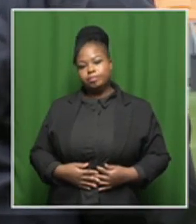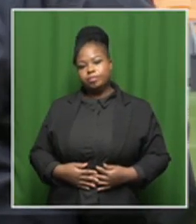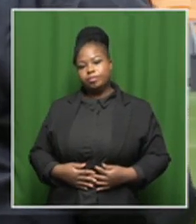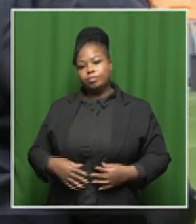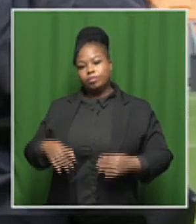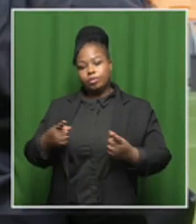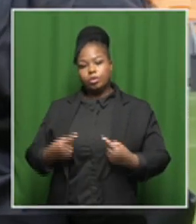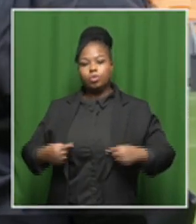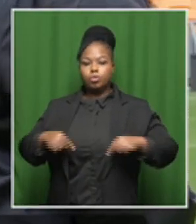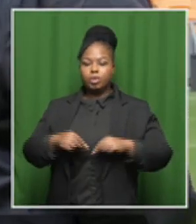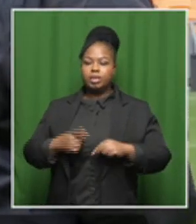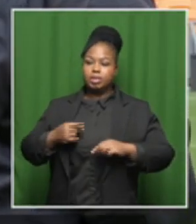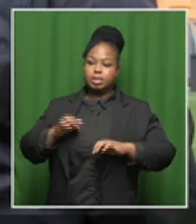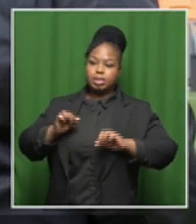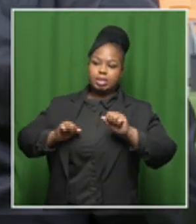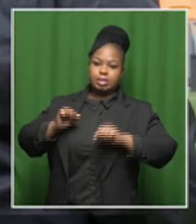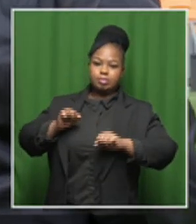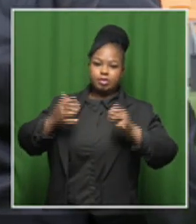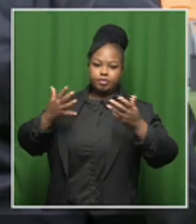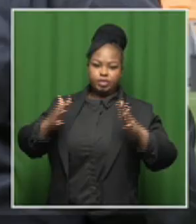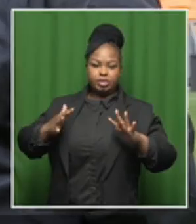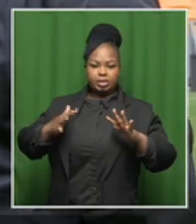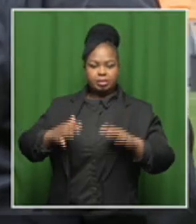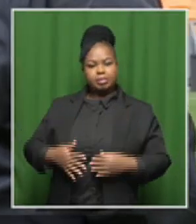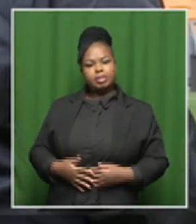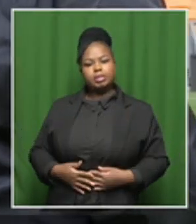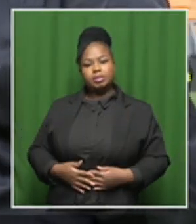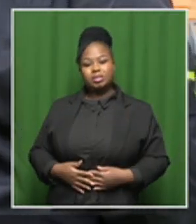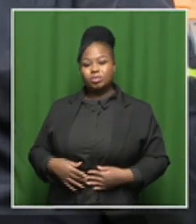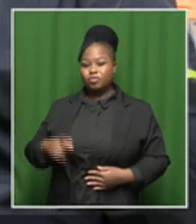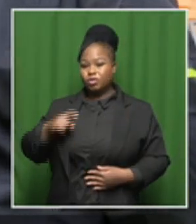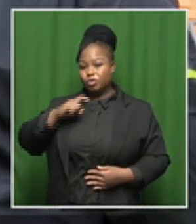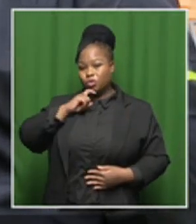an assessment as well, and strangely enough, the use of